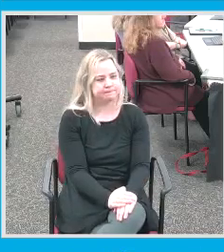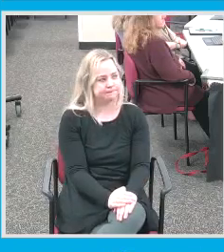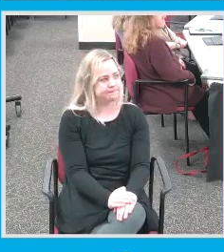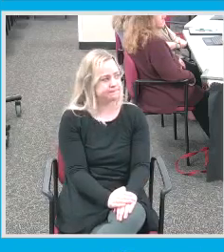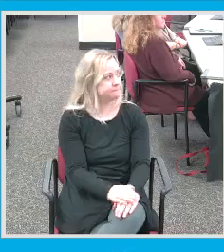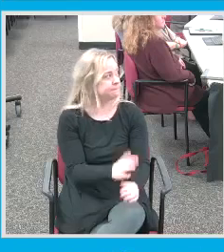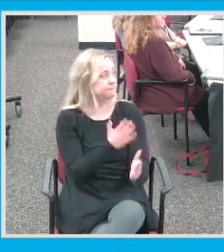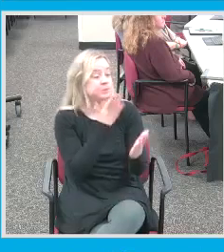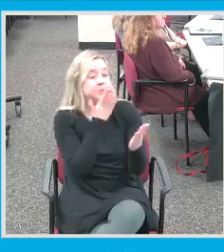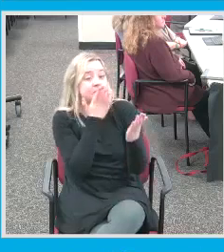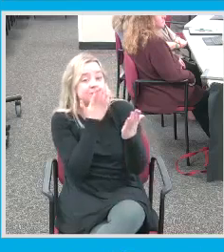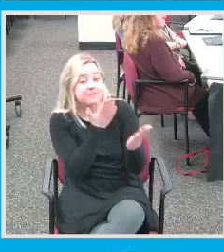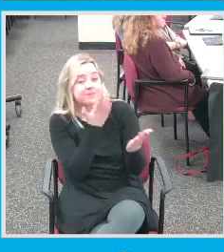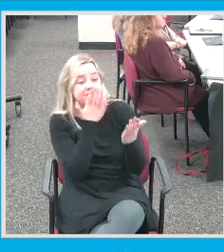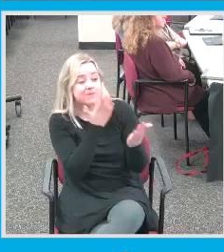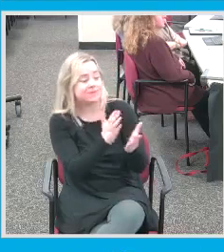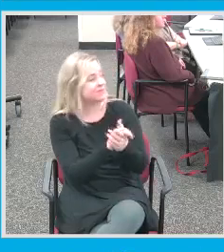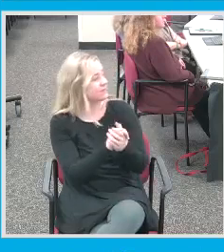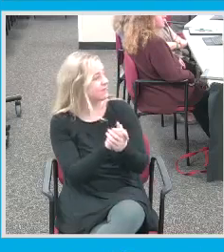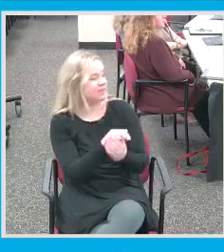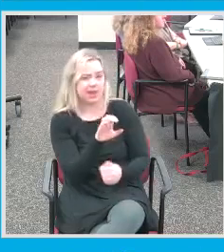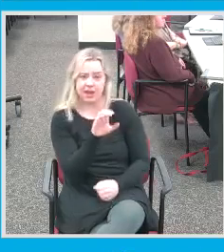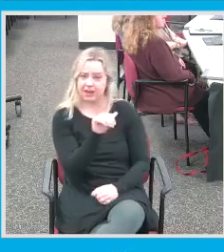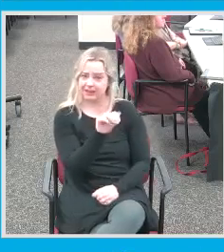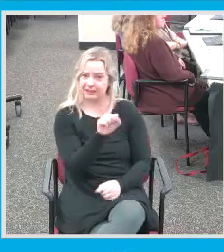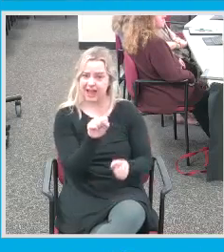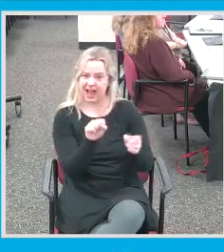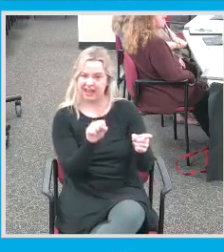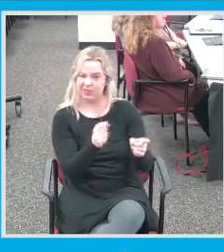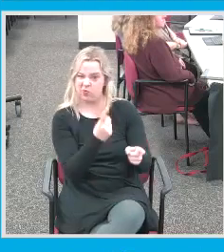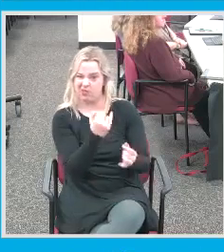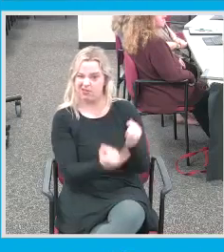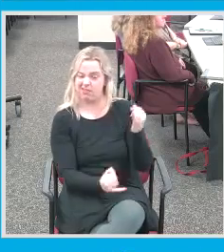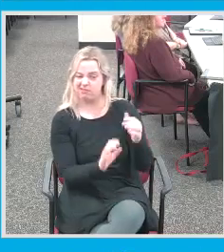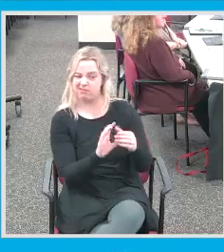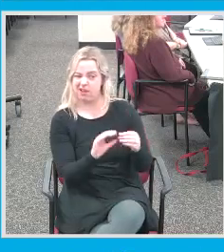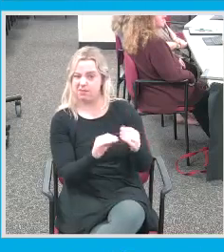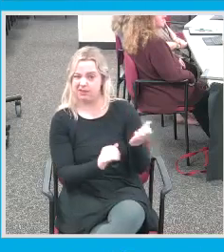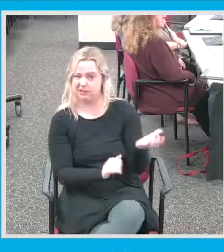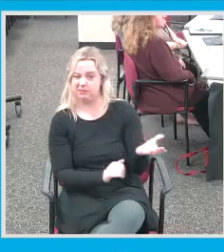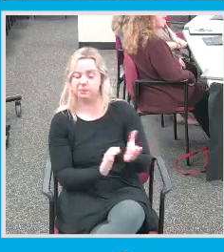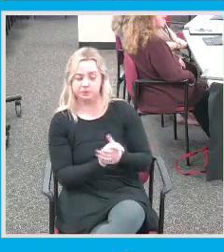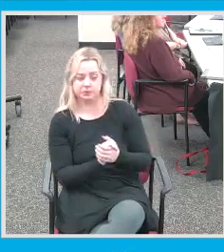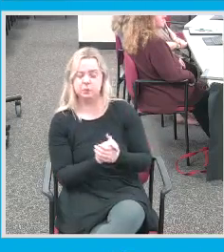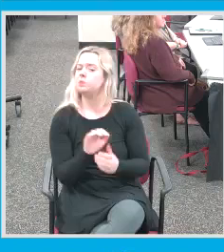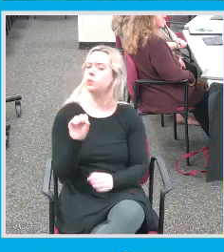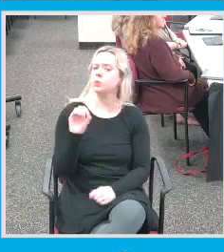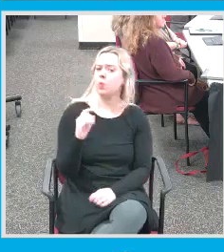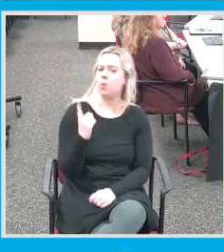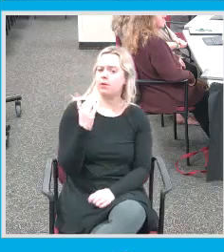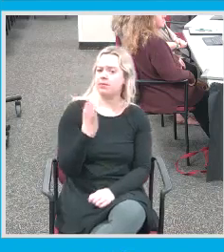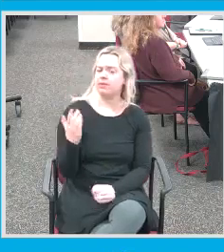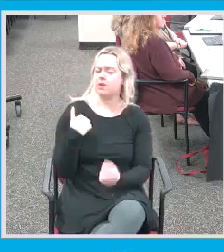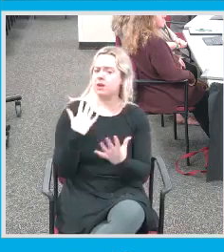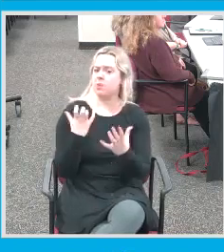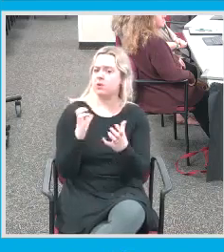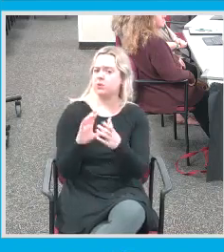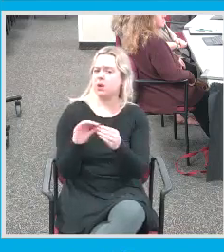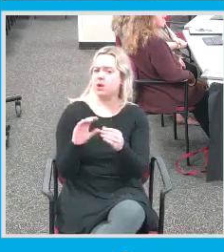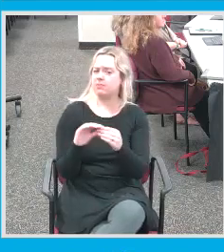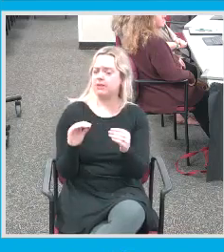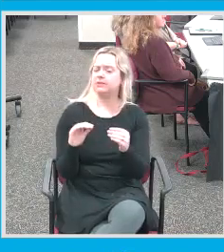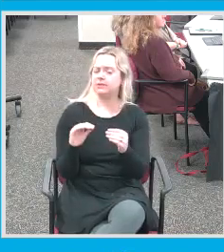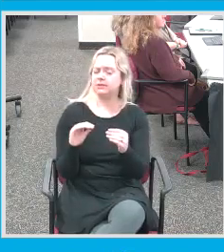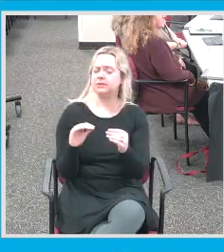Thank you, Dr. Russell. Cass has one last comment in the work she does. So one of the things that I wanted to comment on when you look